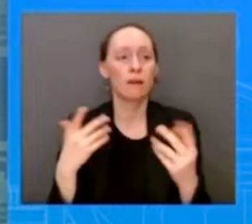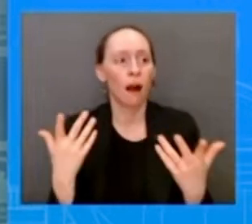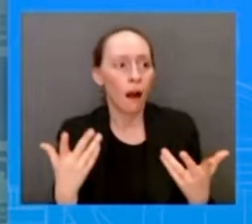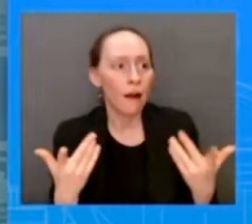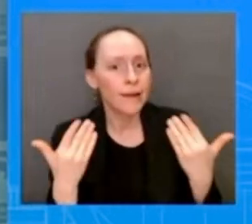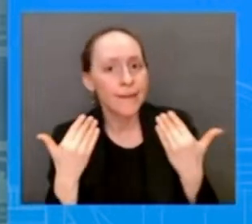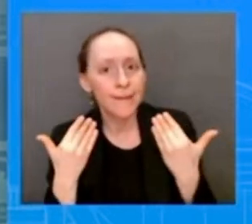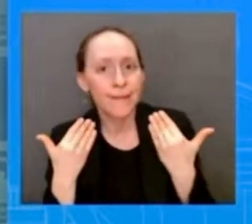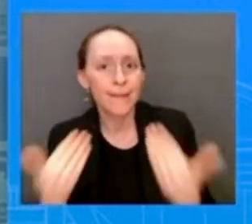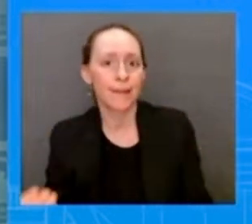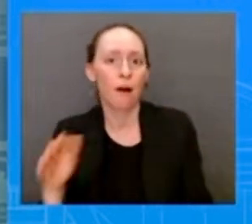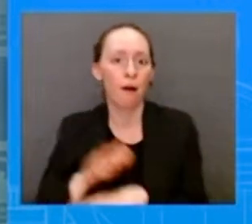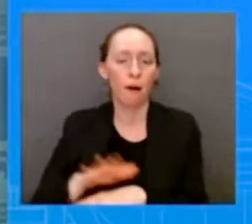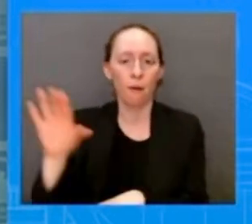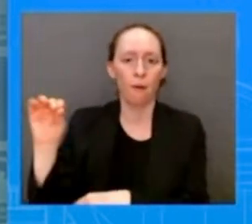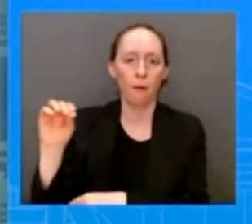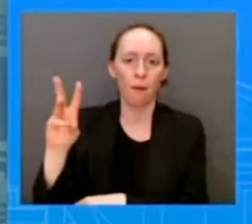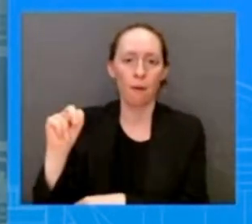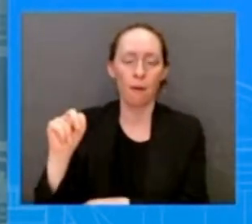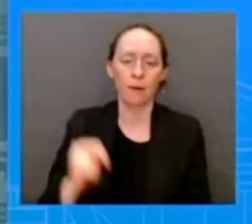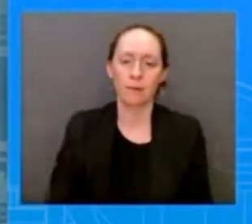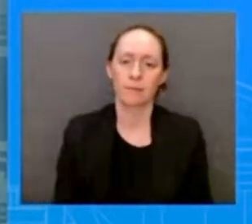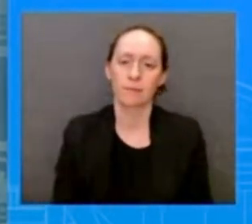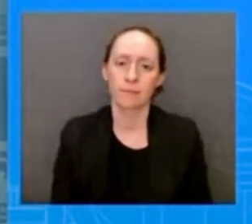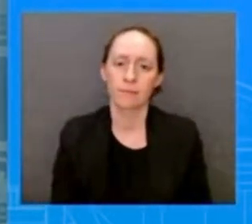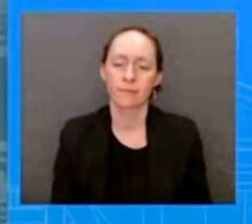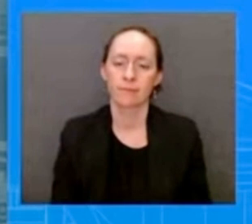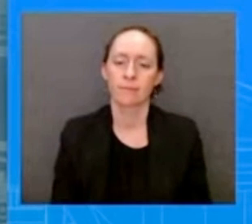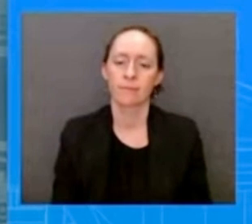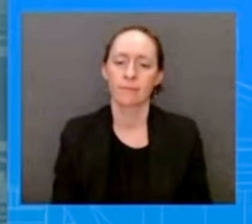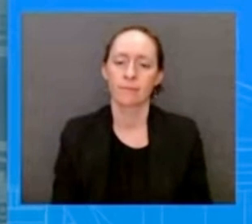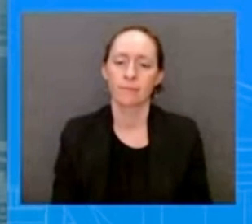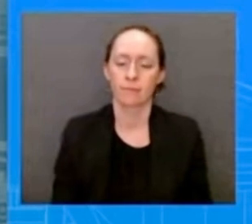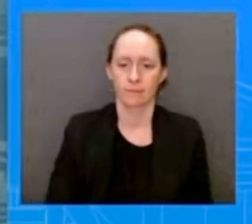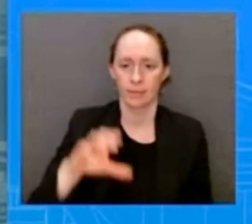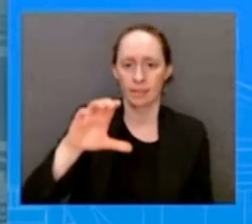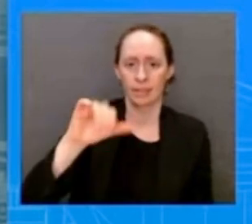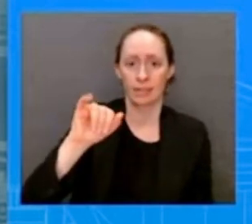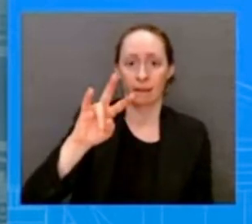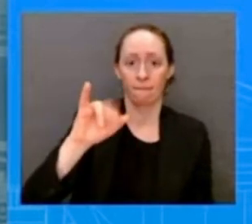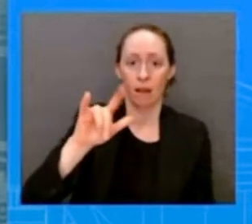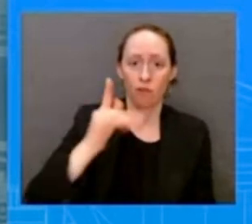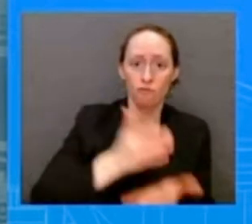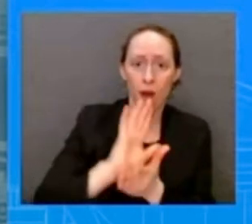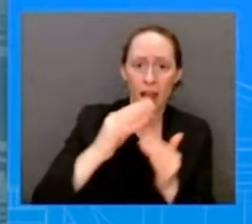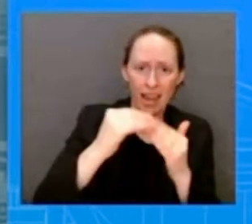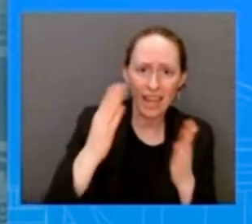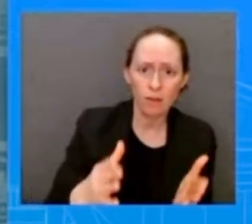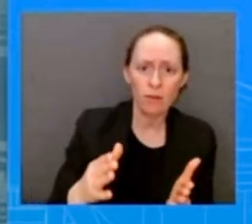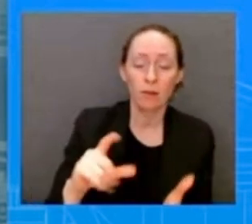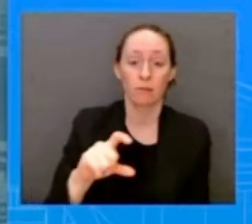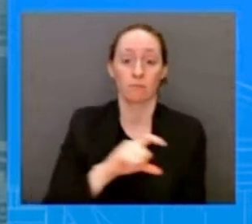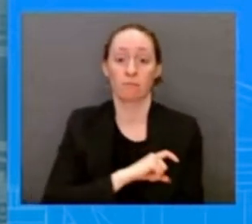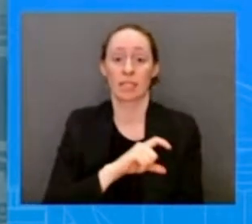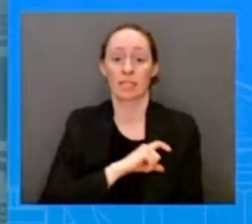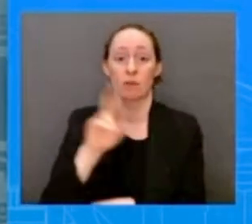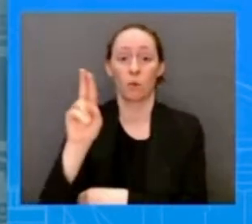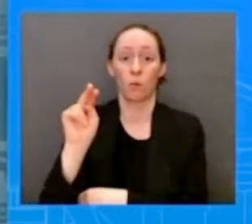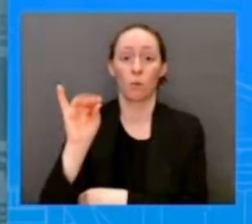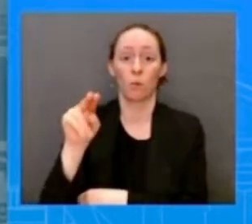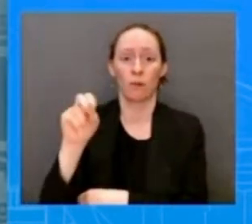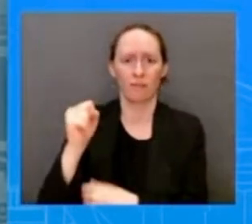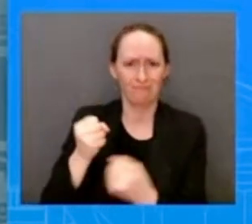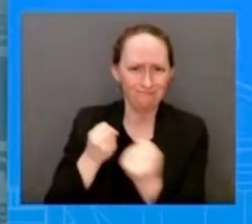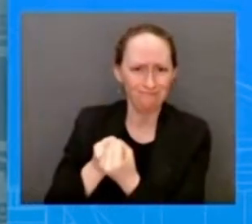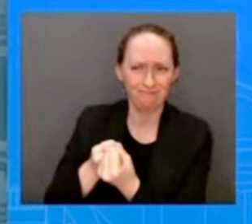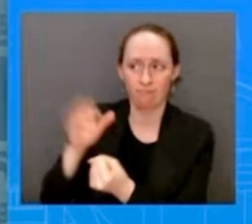has gotten support from civil rights leaders, that got support from police unions. The executive order that he put